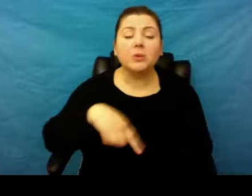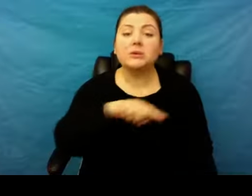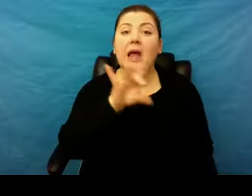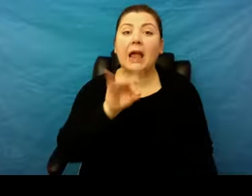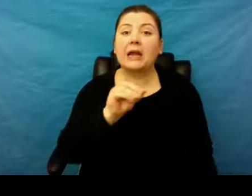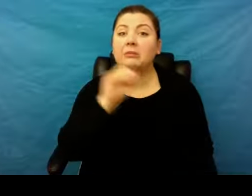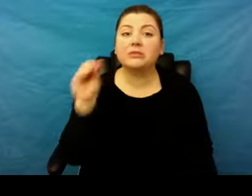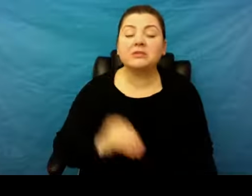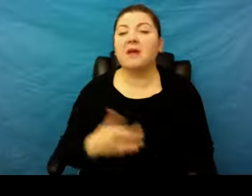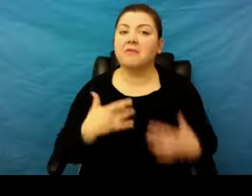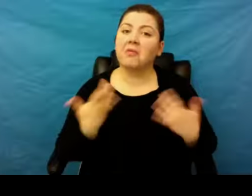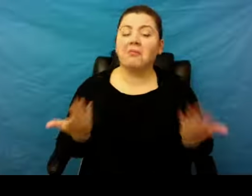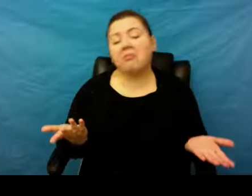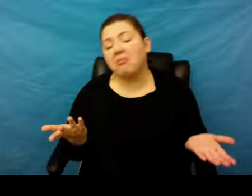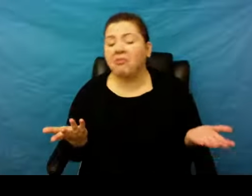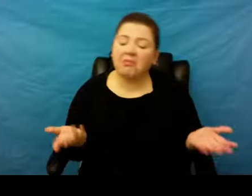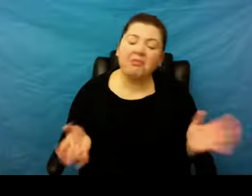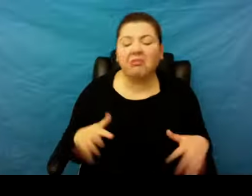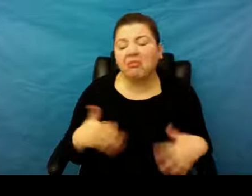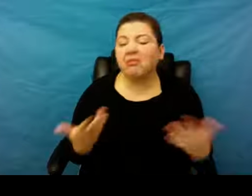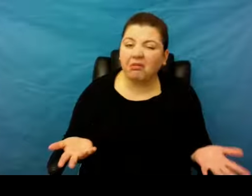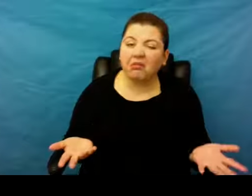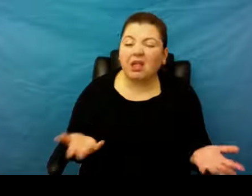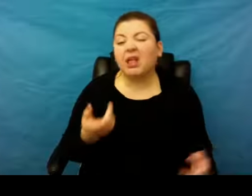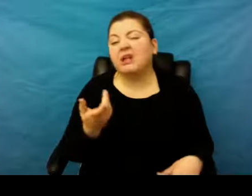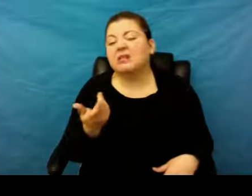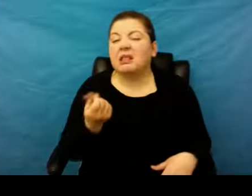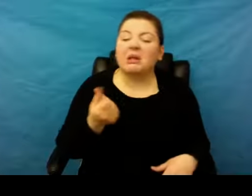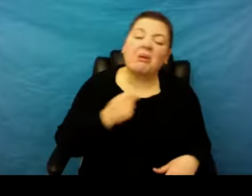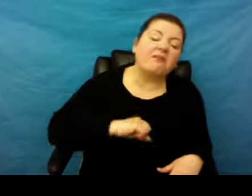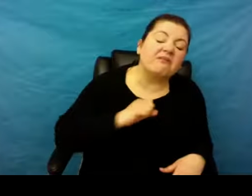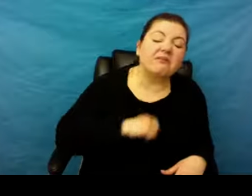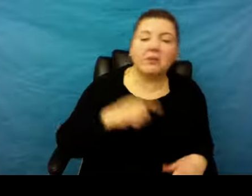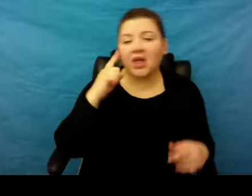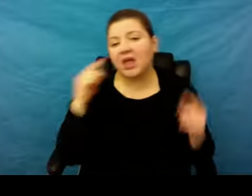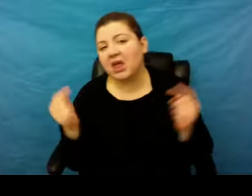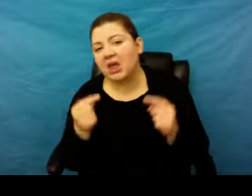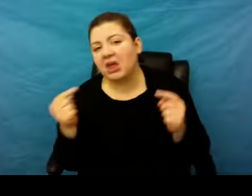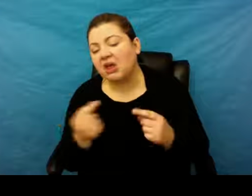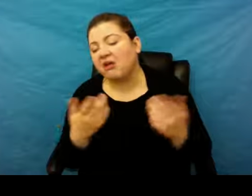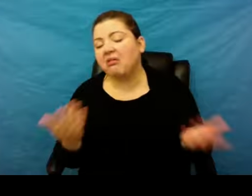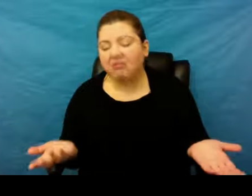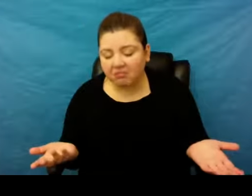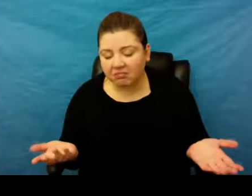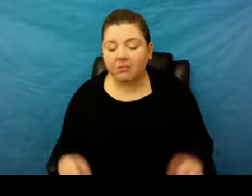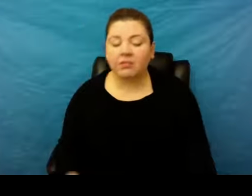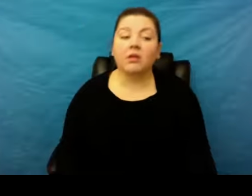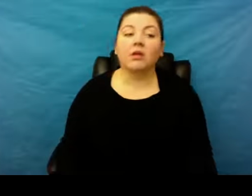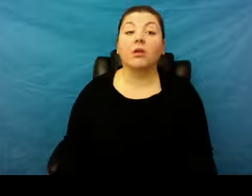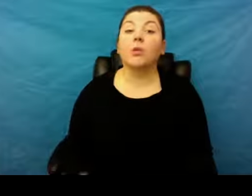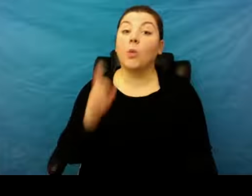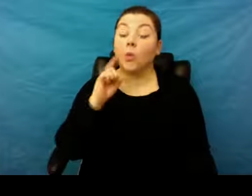the most common thing. You have a mild cough, maybe you have a little headache. The disease lasts, from what we're